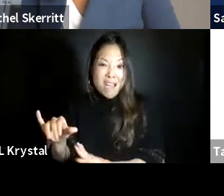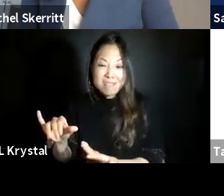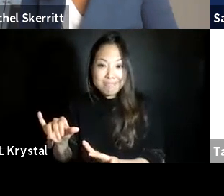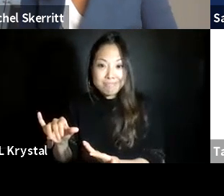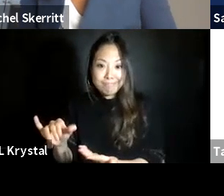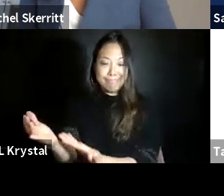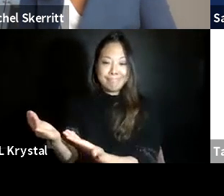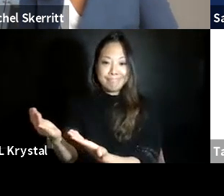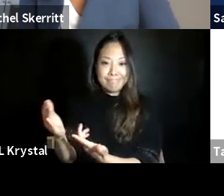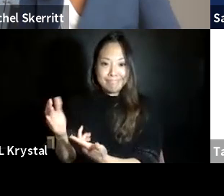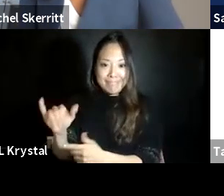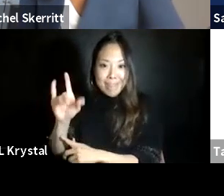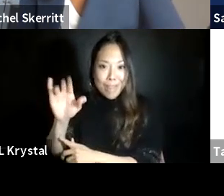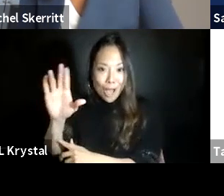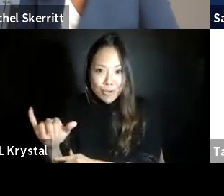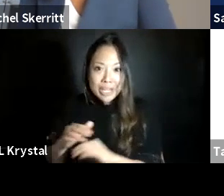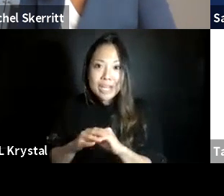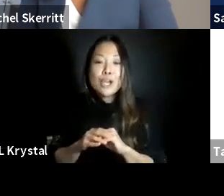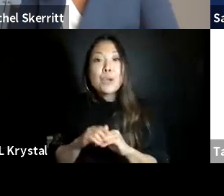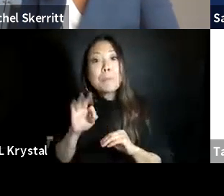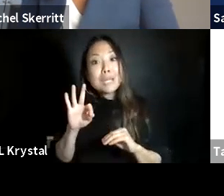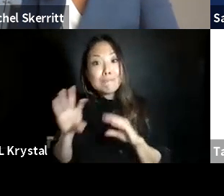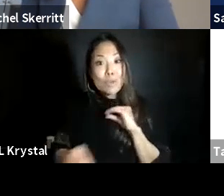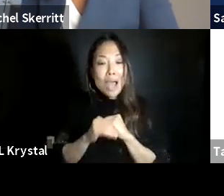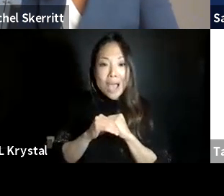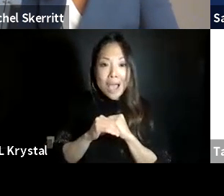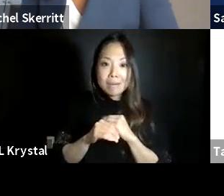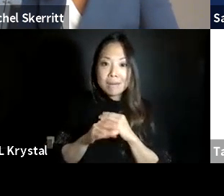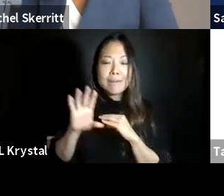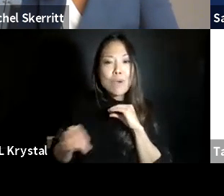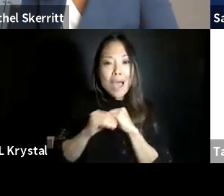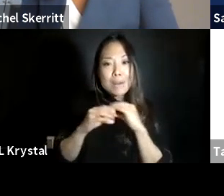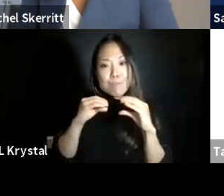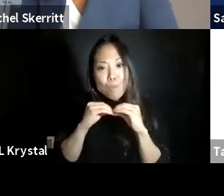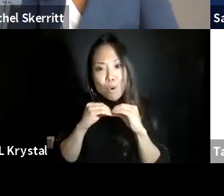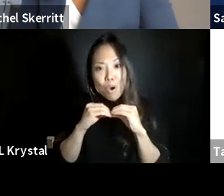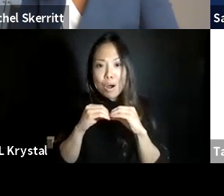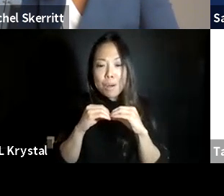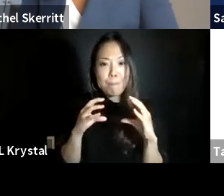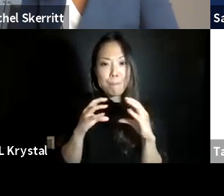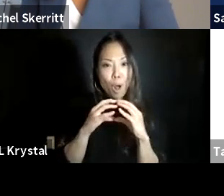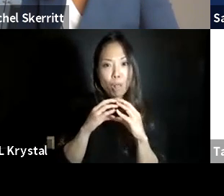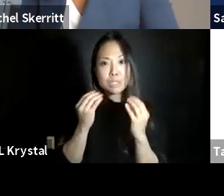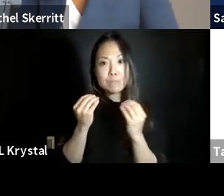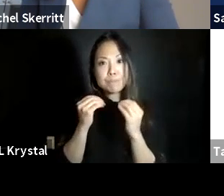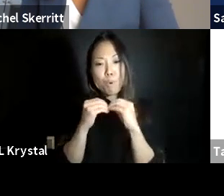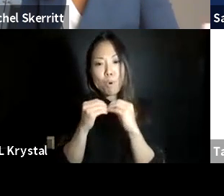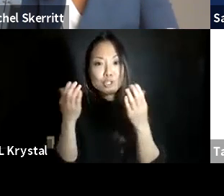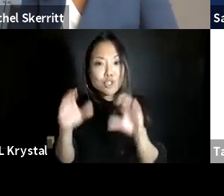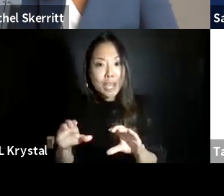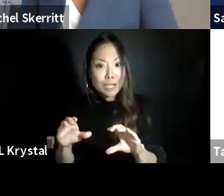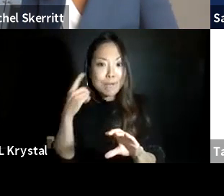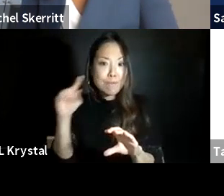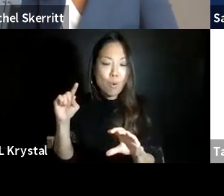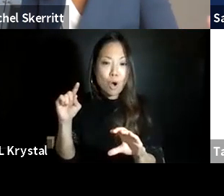extra balls on the basket for qualifiers, it is not a lottery anymore. So if we are going to